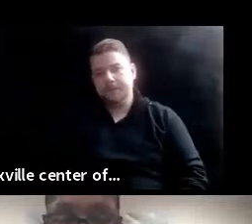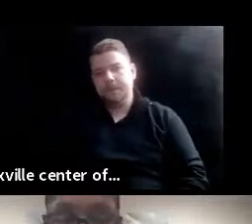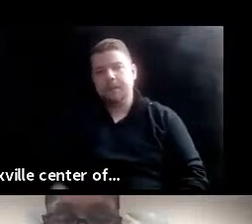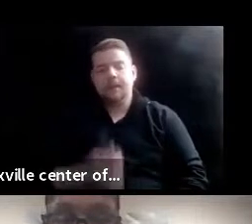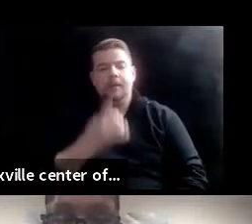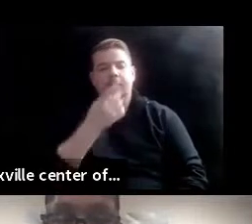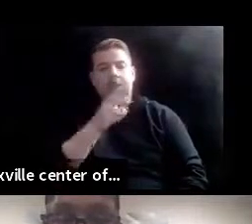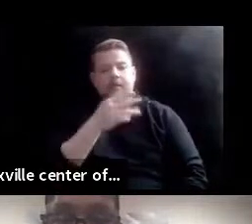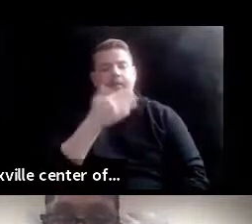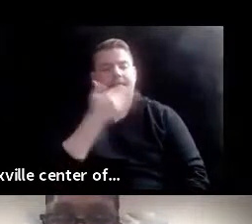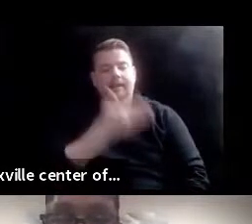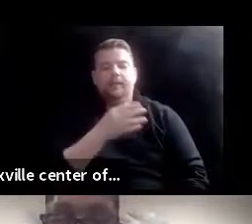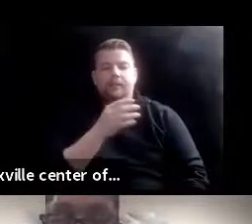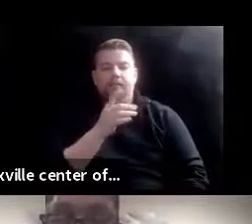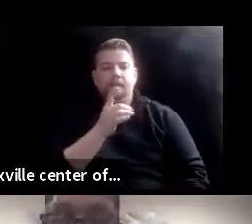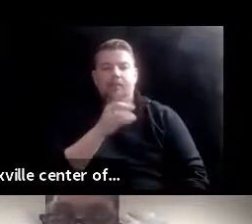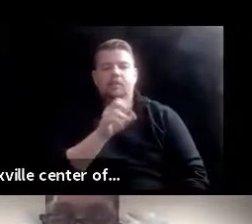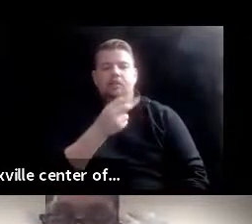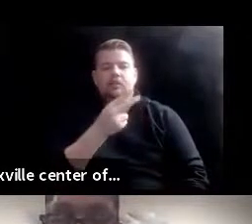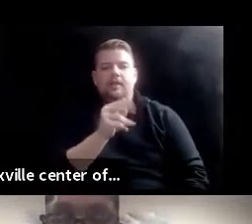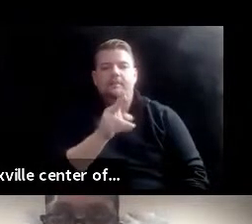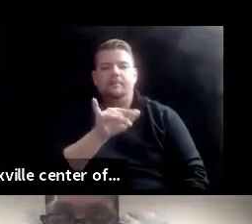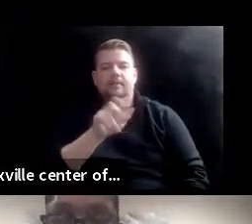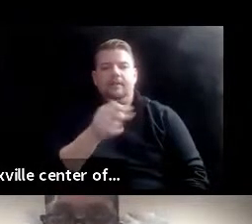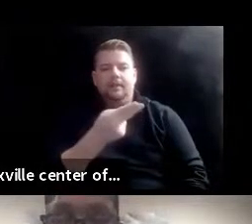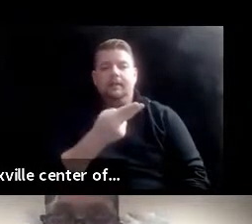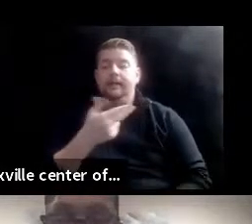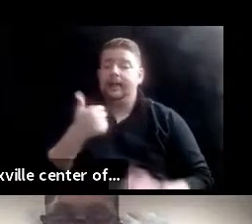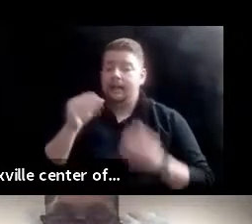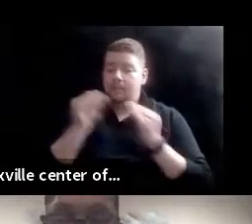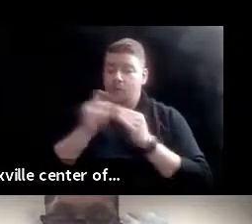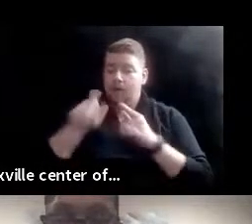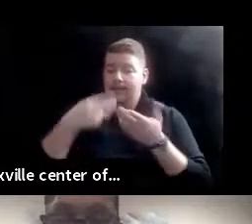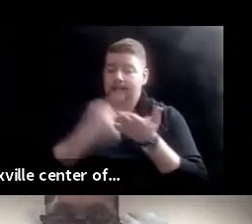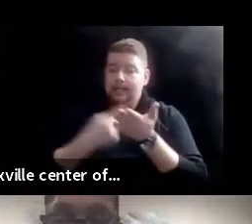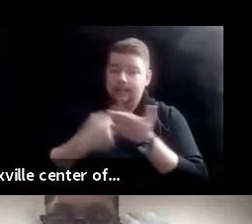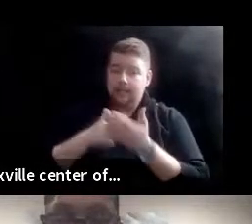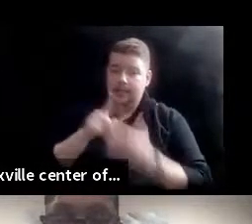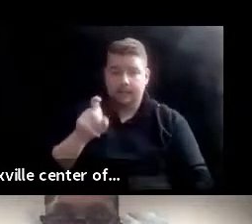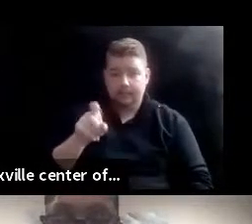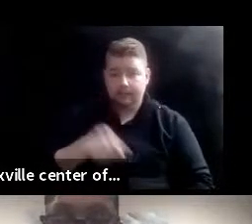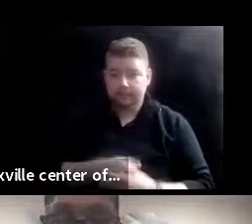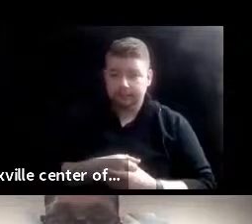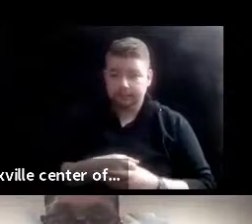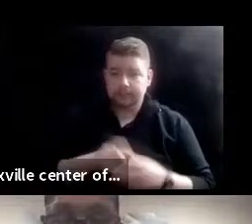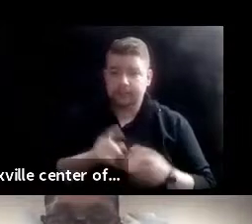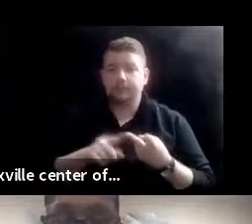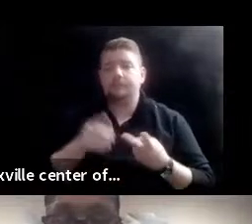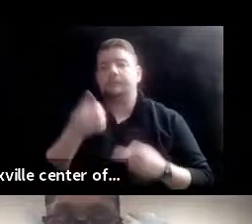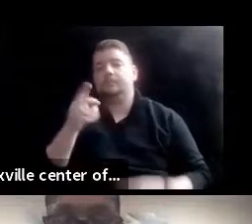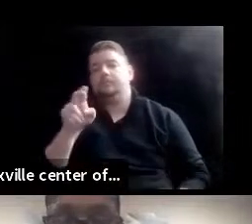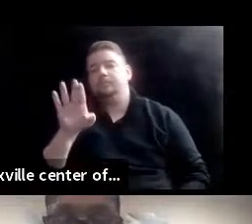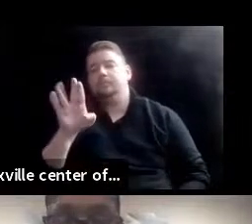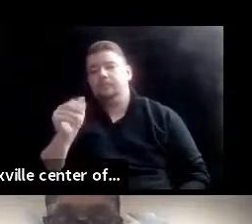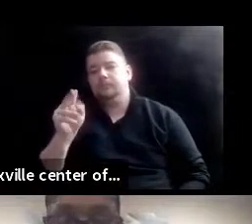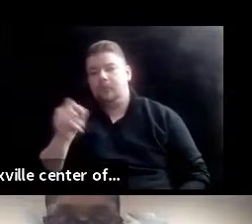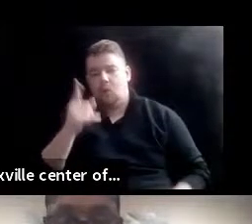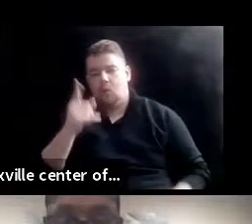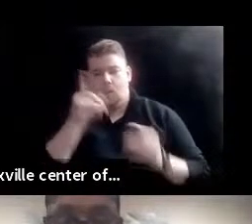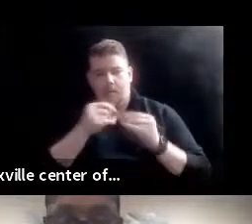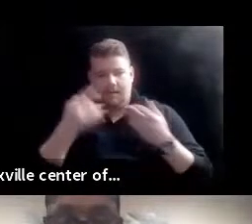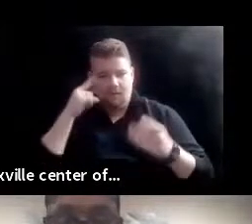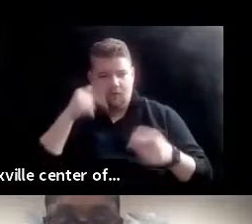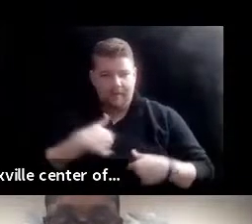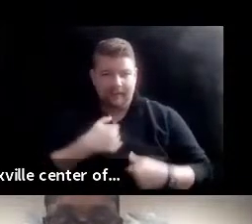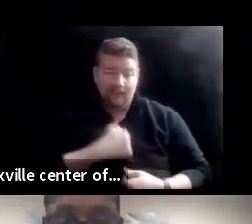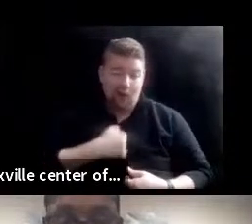Thank you, Dr. Shamia. Any other thing to go over this evening? One other thing for me, sorry.